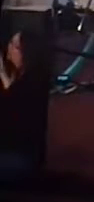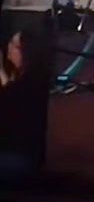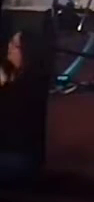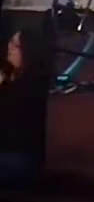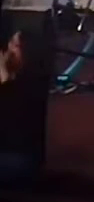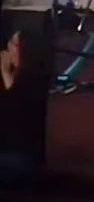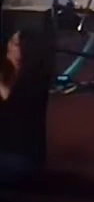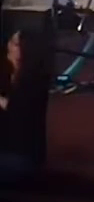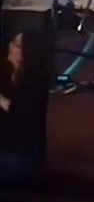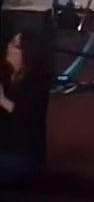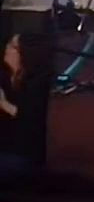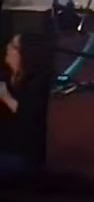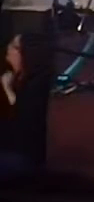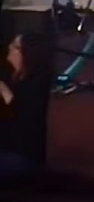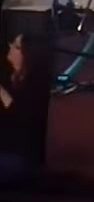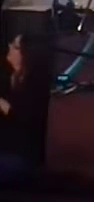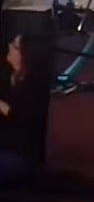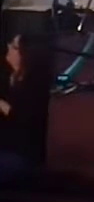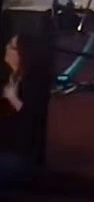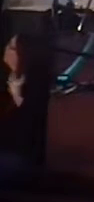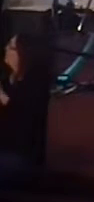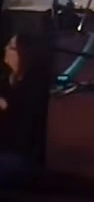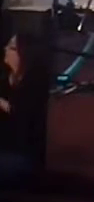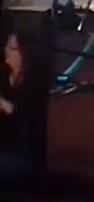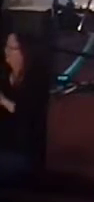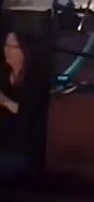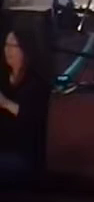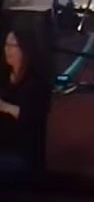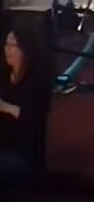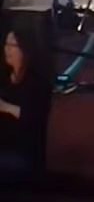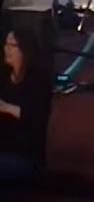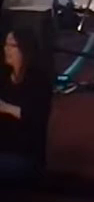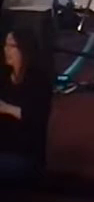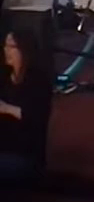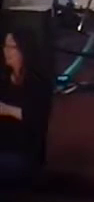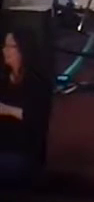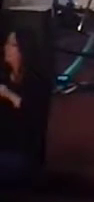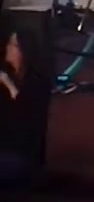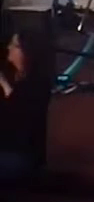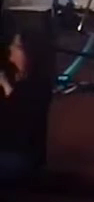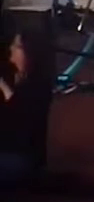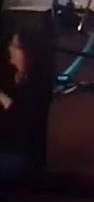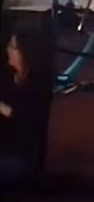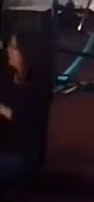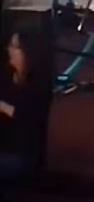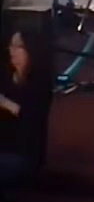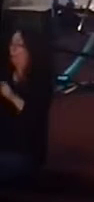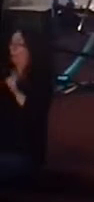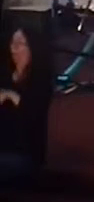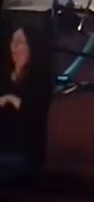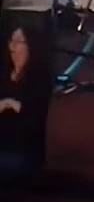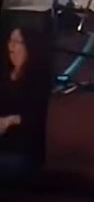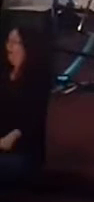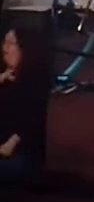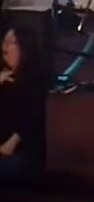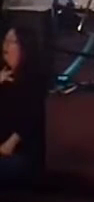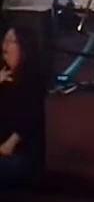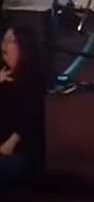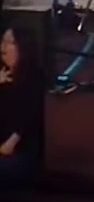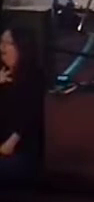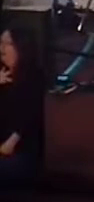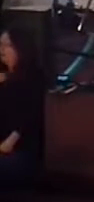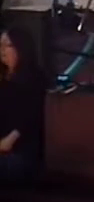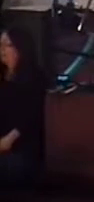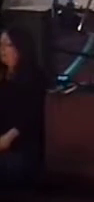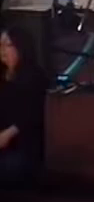what he chose. Anyway, so Isaiah sees God, and immediately he is convicted of his own